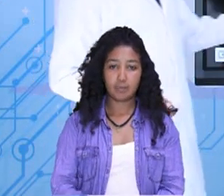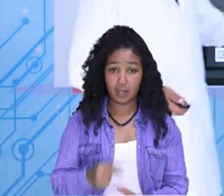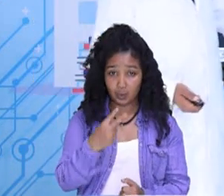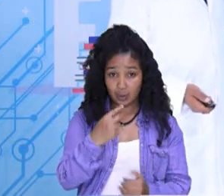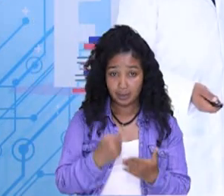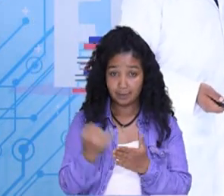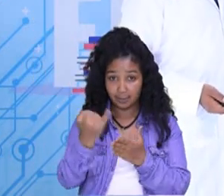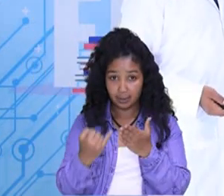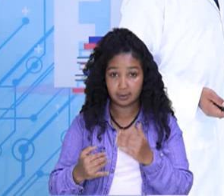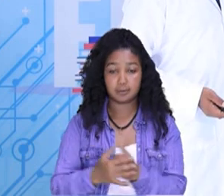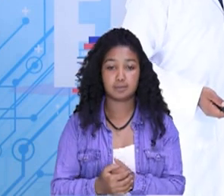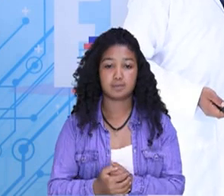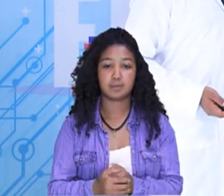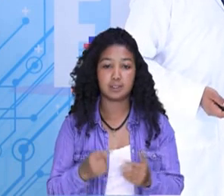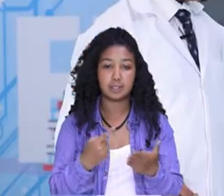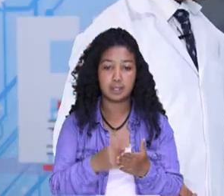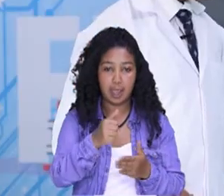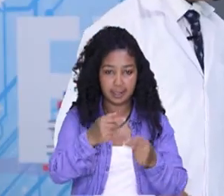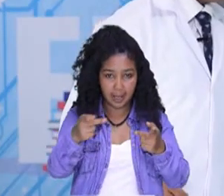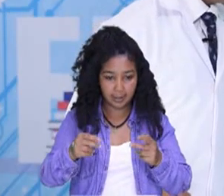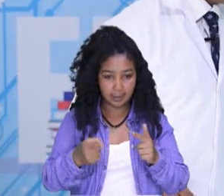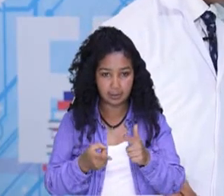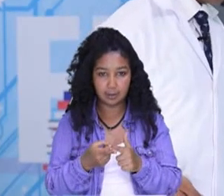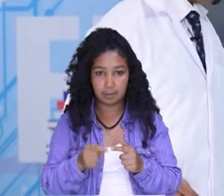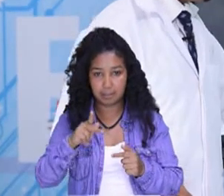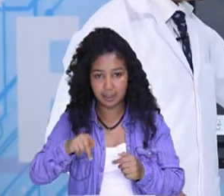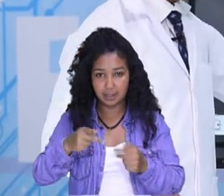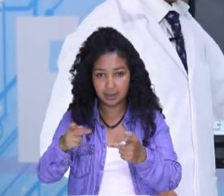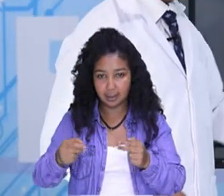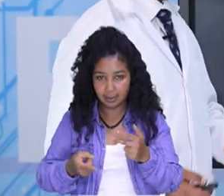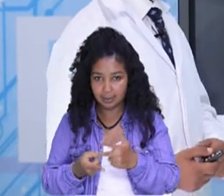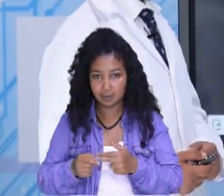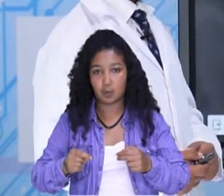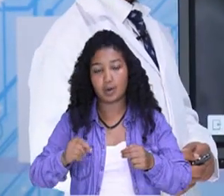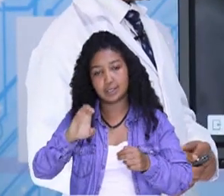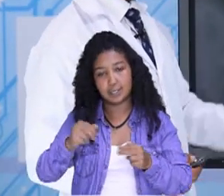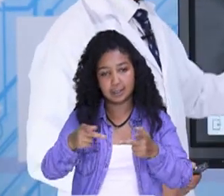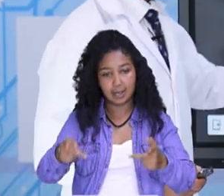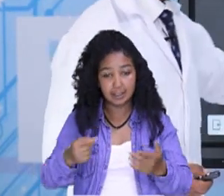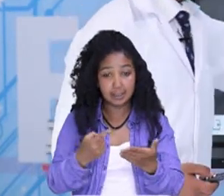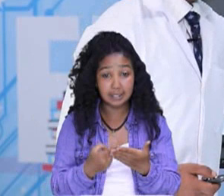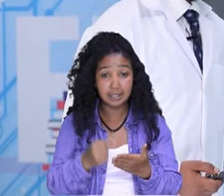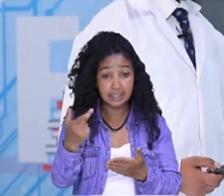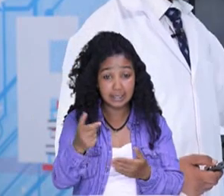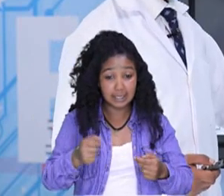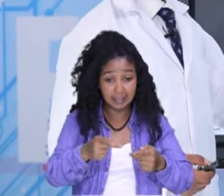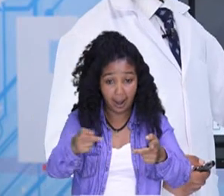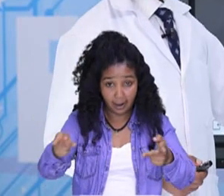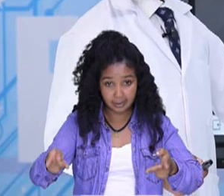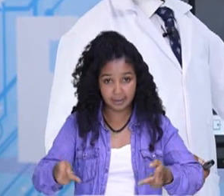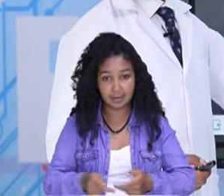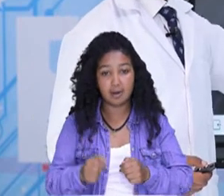As you can see in the figure, this is A sites, this is P site, and this is E sites. These 3